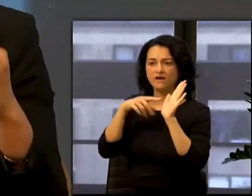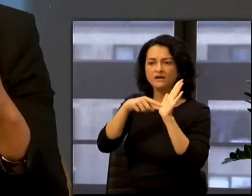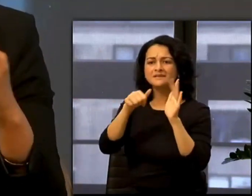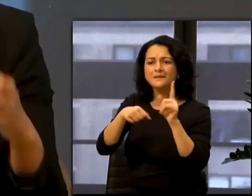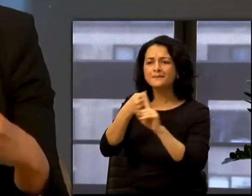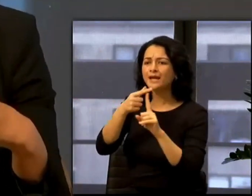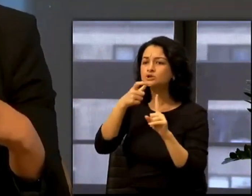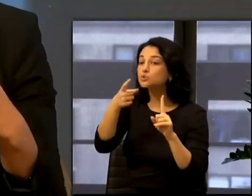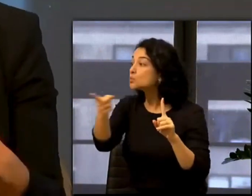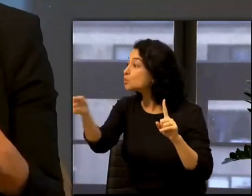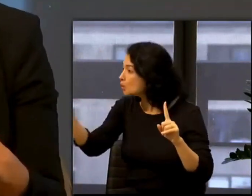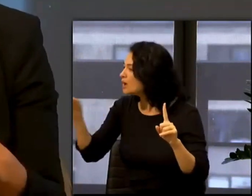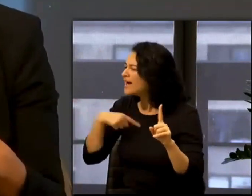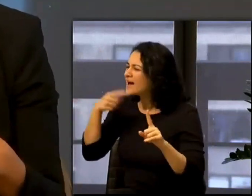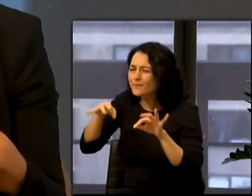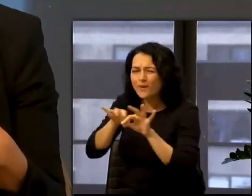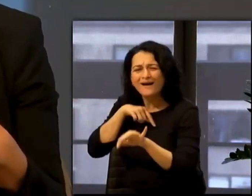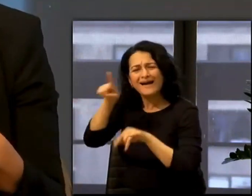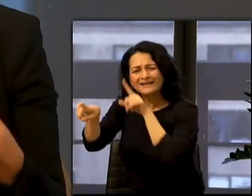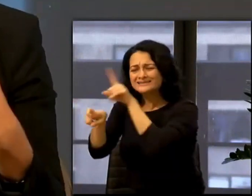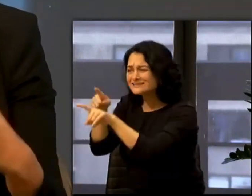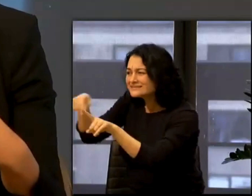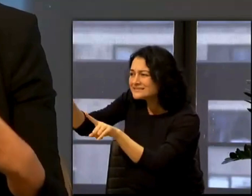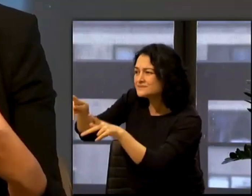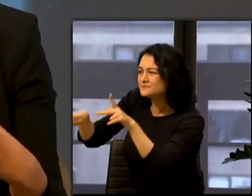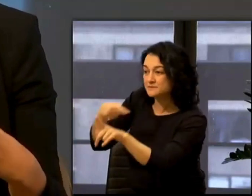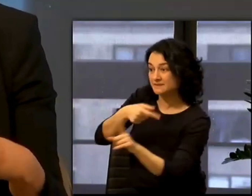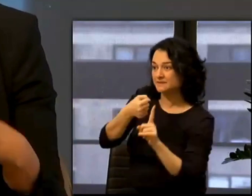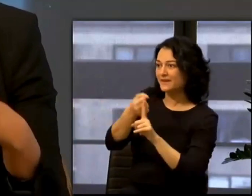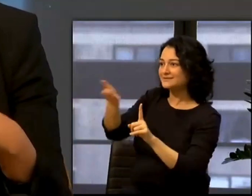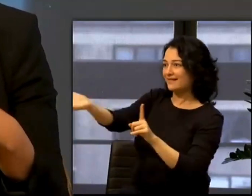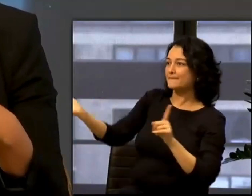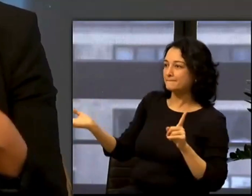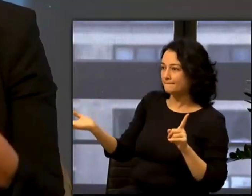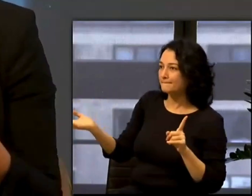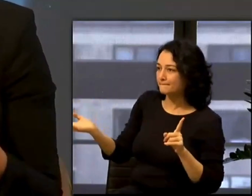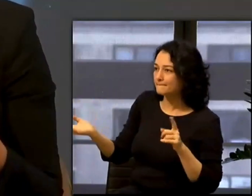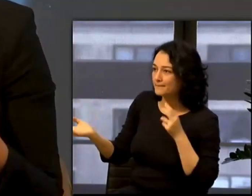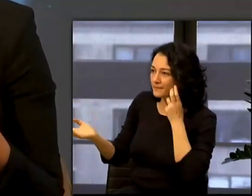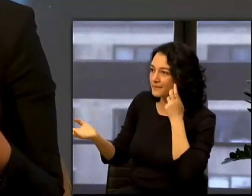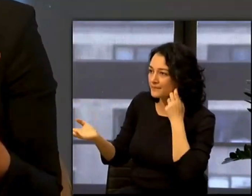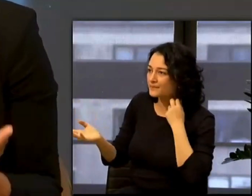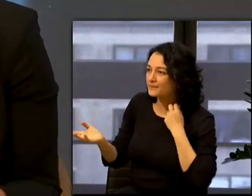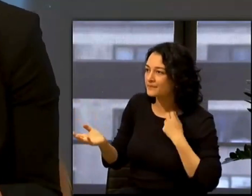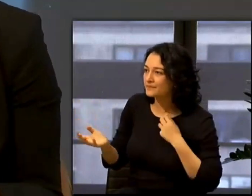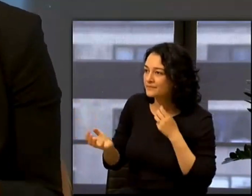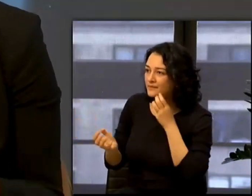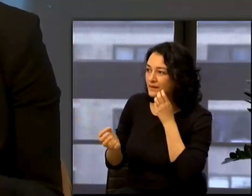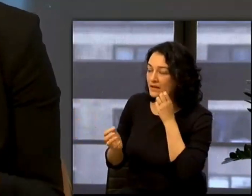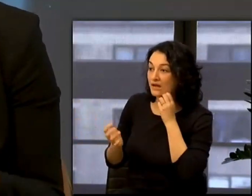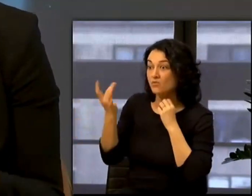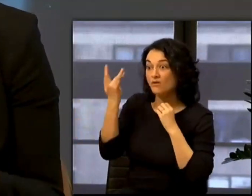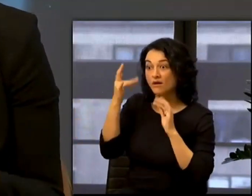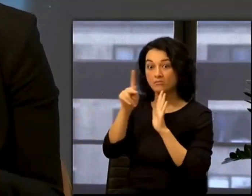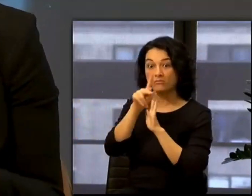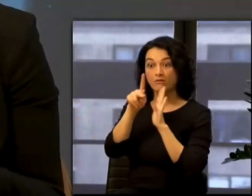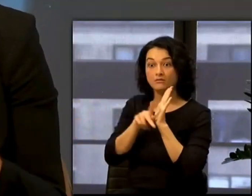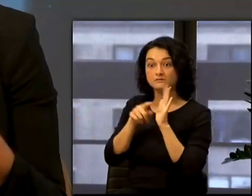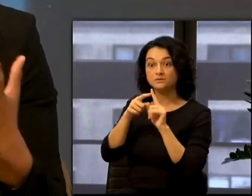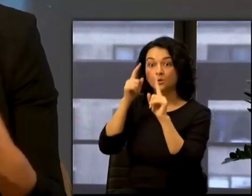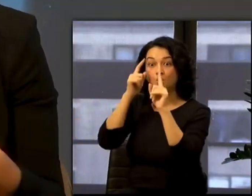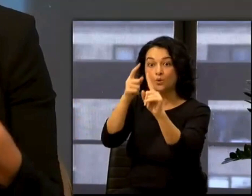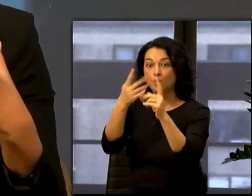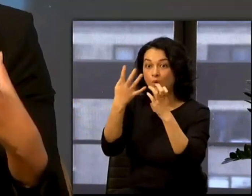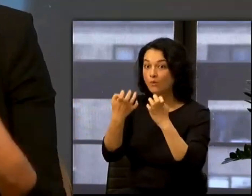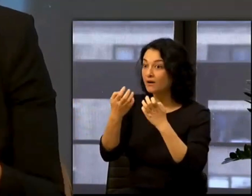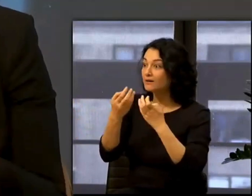when we're building solutions for people who are affected by these policies, that we actually are hearing from them. And so that's, again,